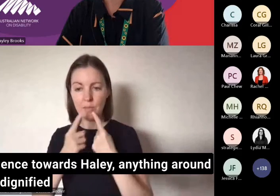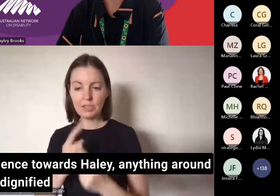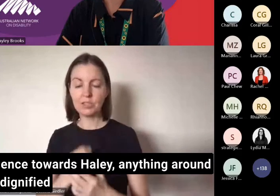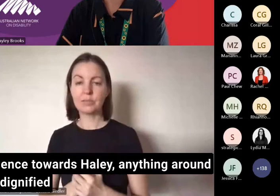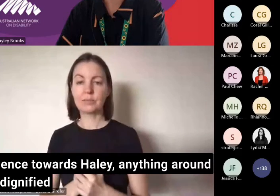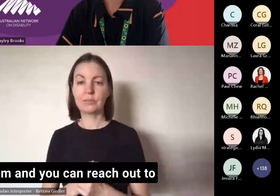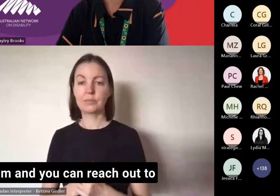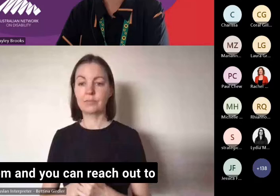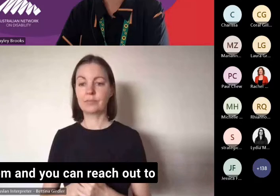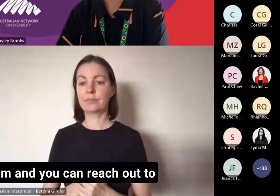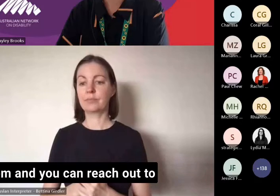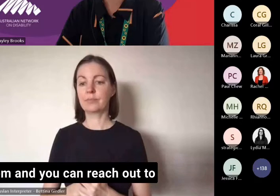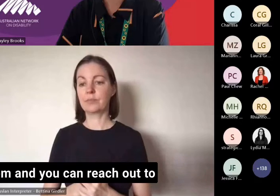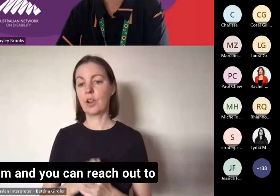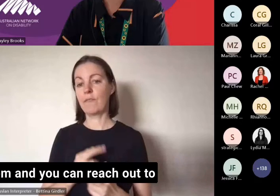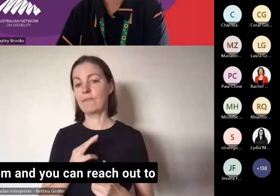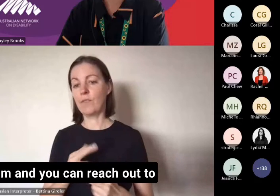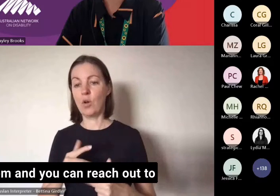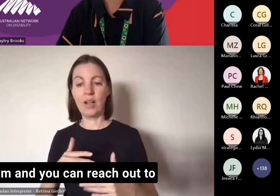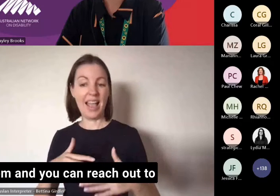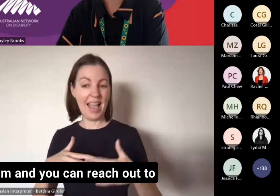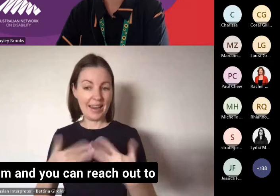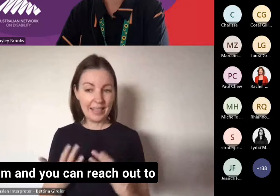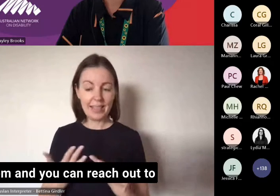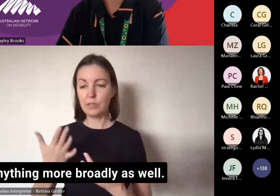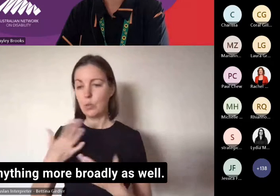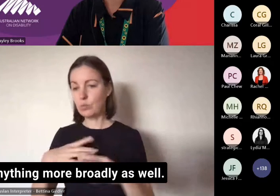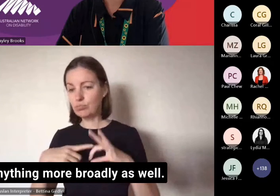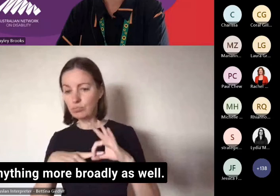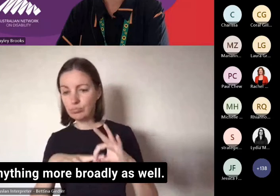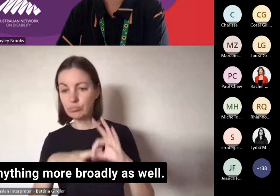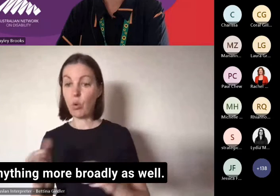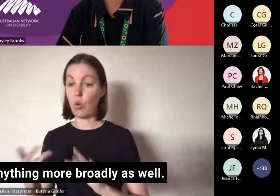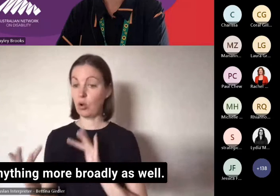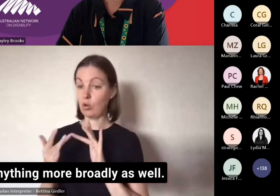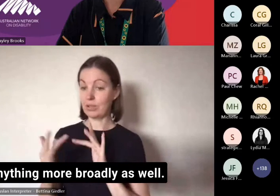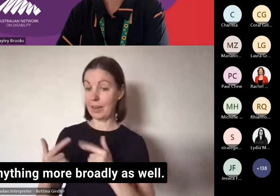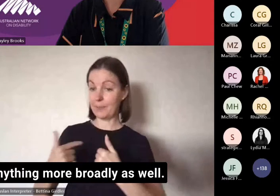anything around dignified access towards Tom, and you can reach out to myself,